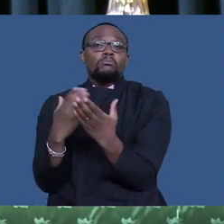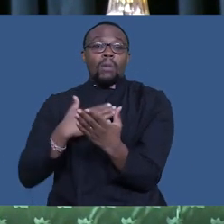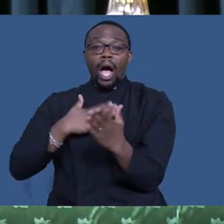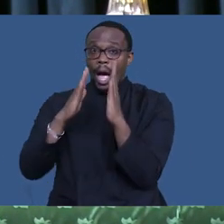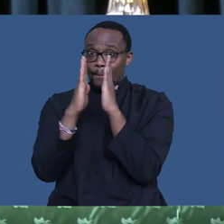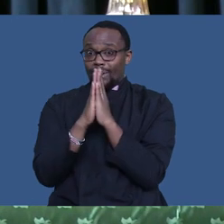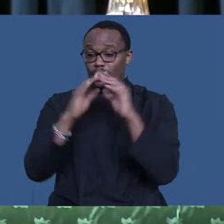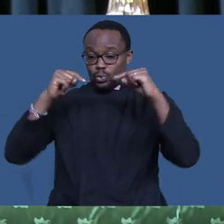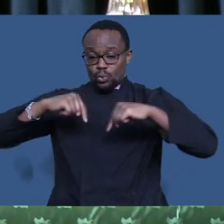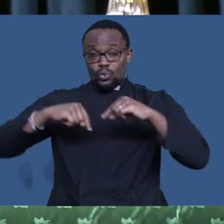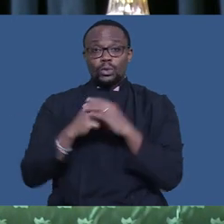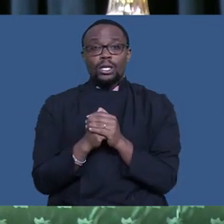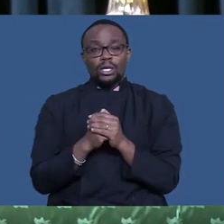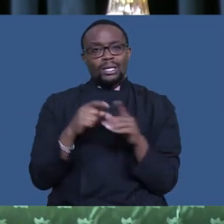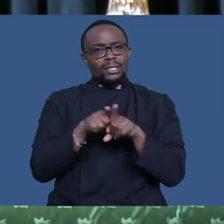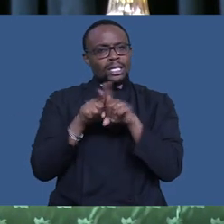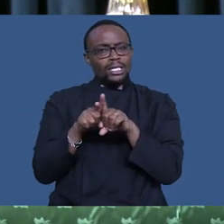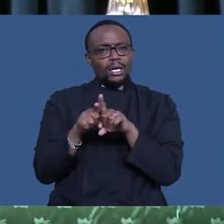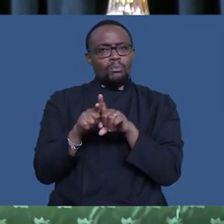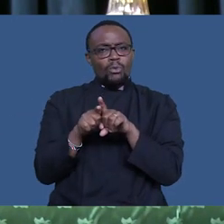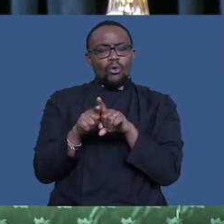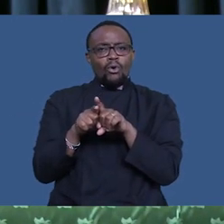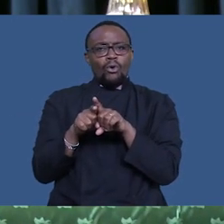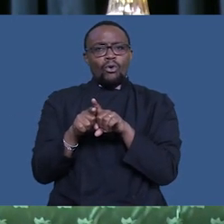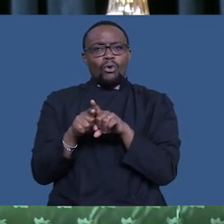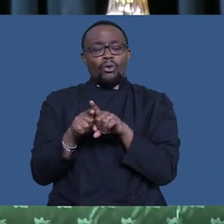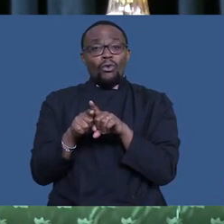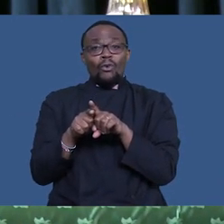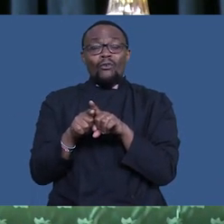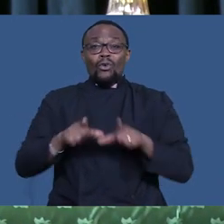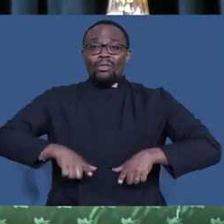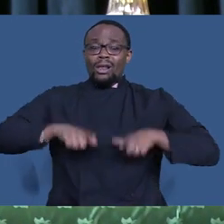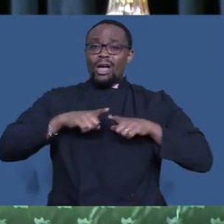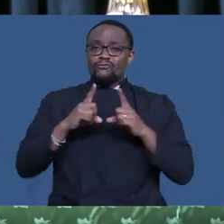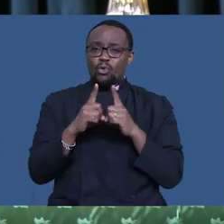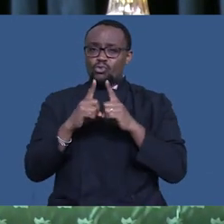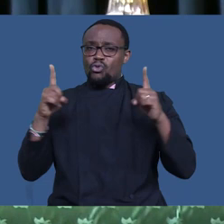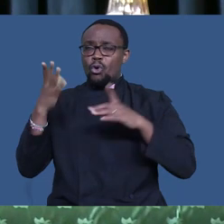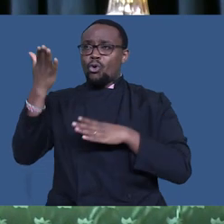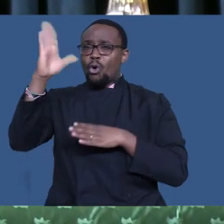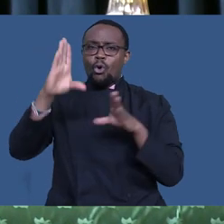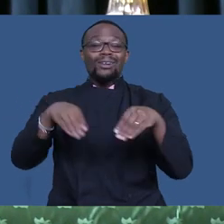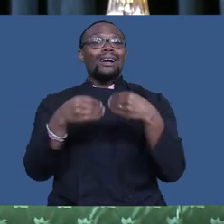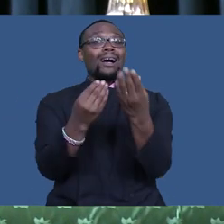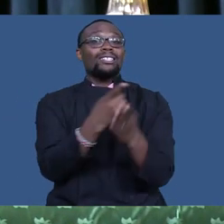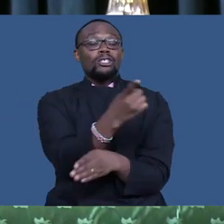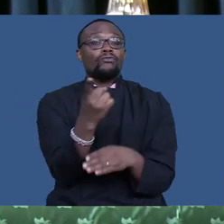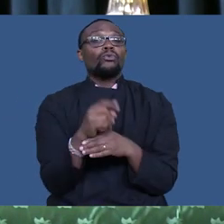today and for the remaining part of the great life that God has in store for